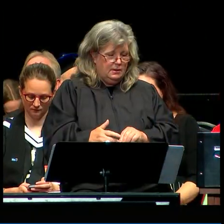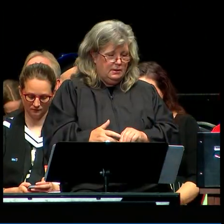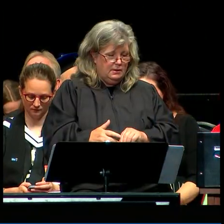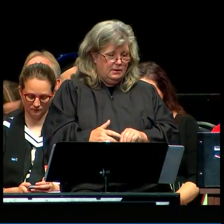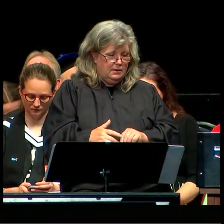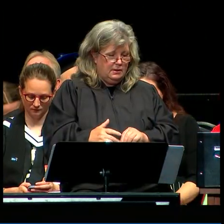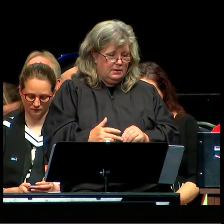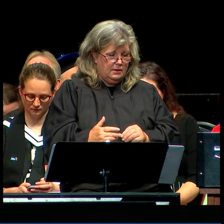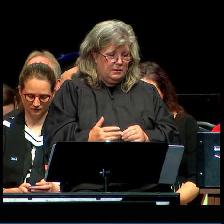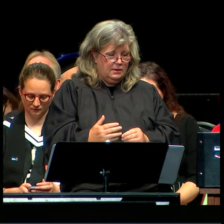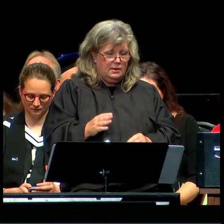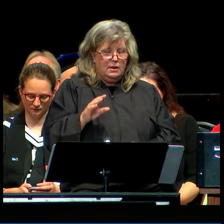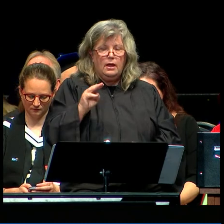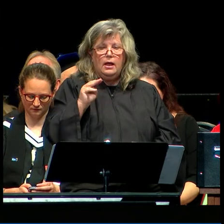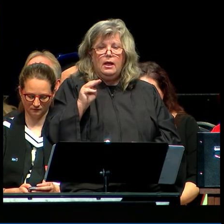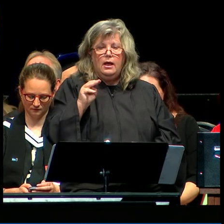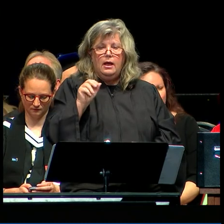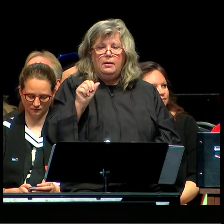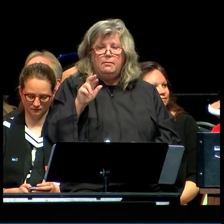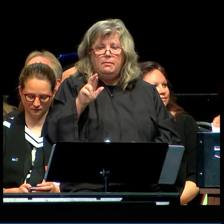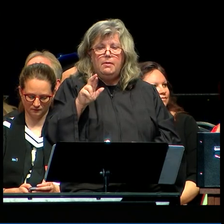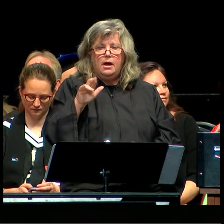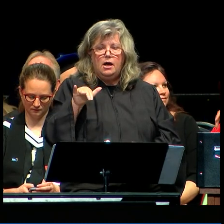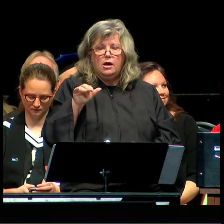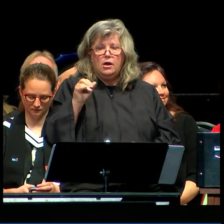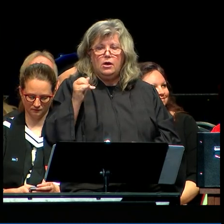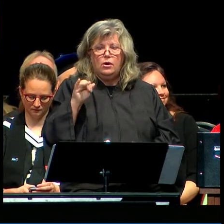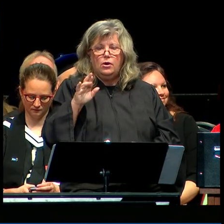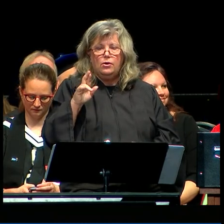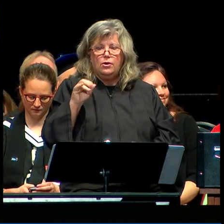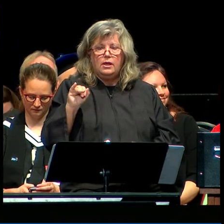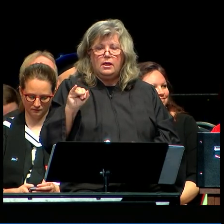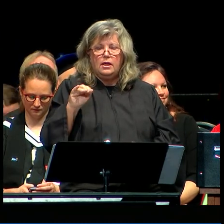Marjorie Villadis, with distinction.